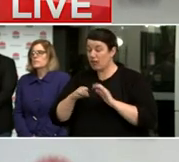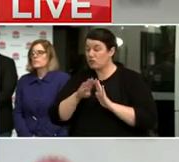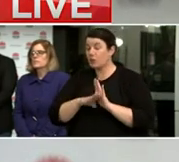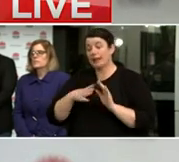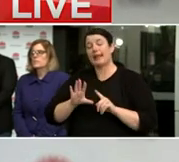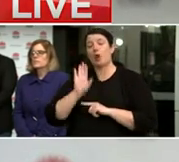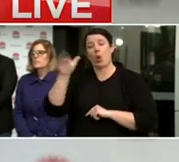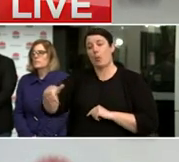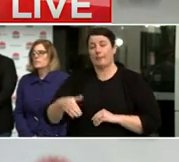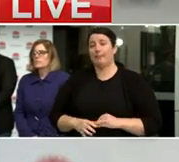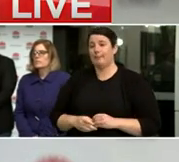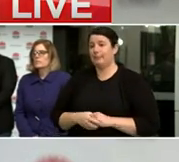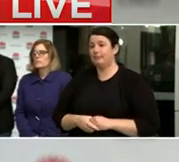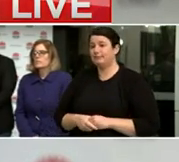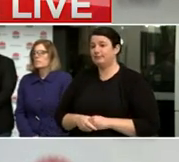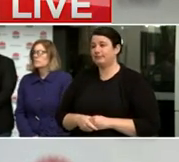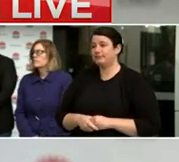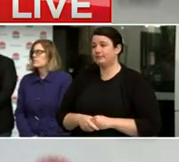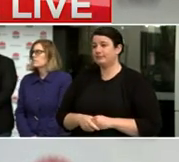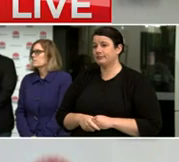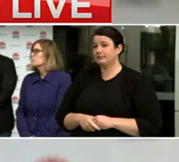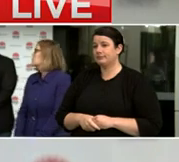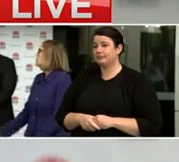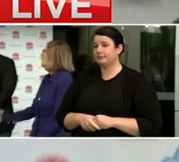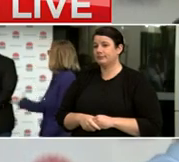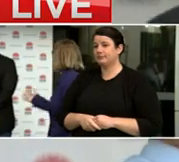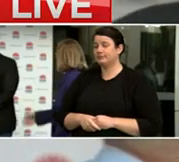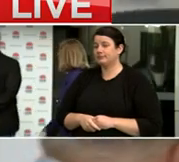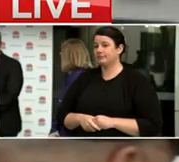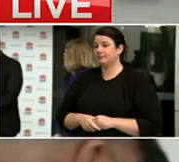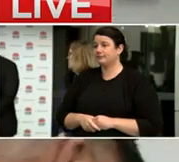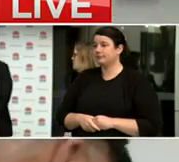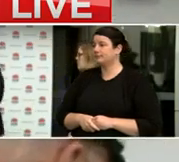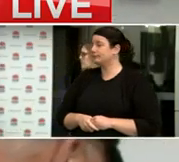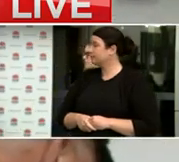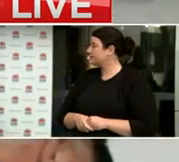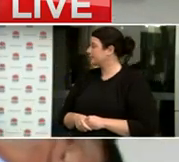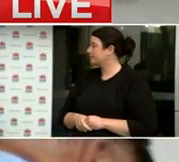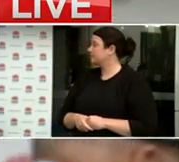need to be. With that, I will hand over to Darren.